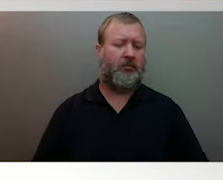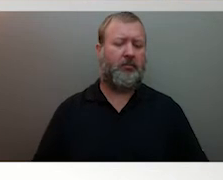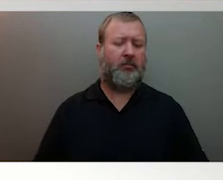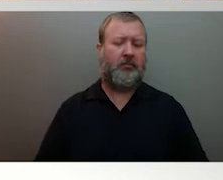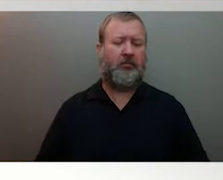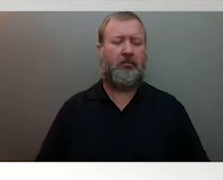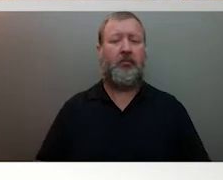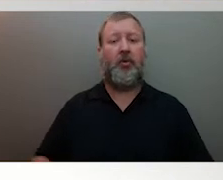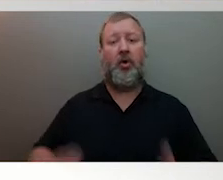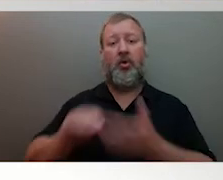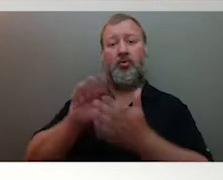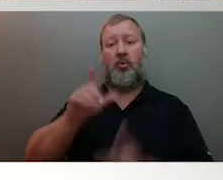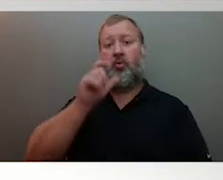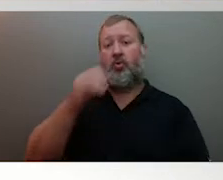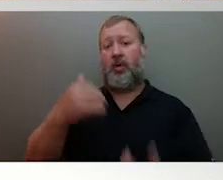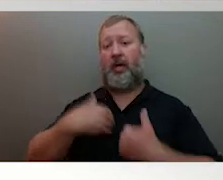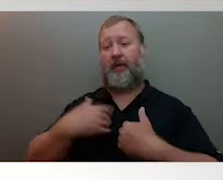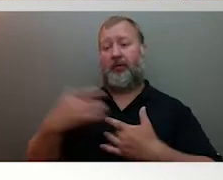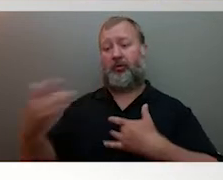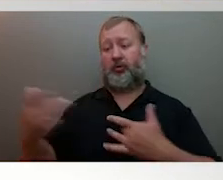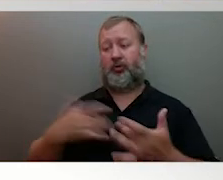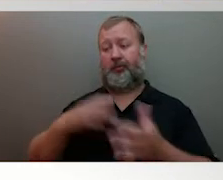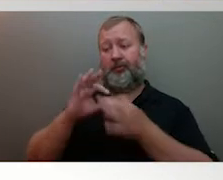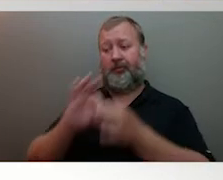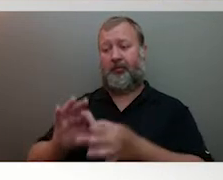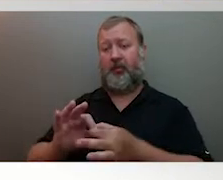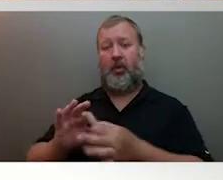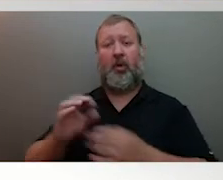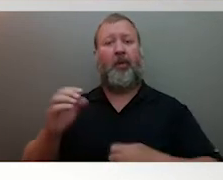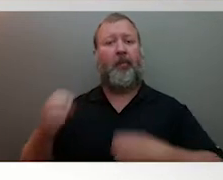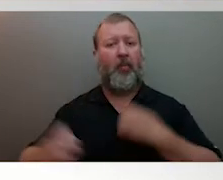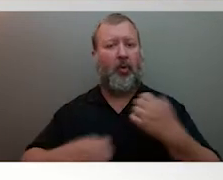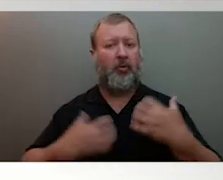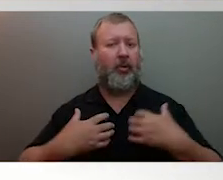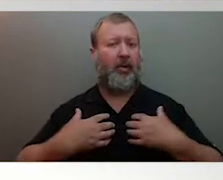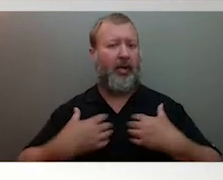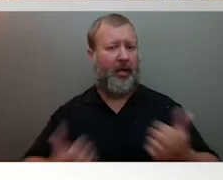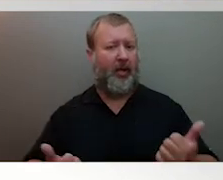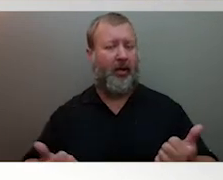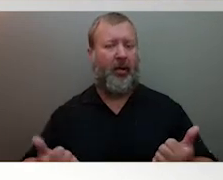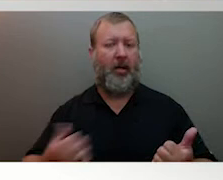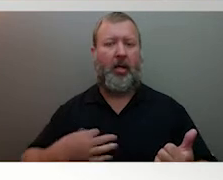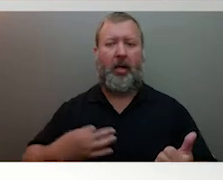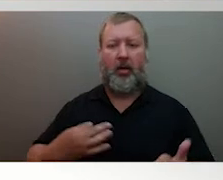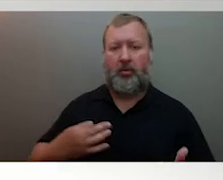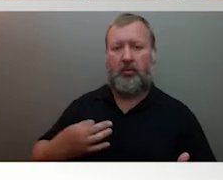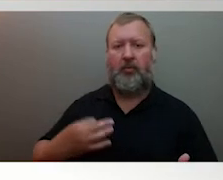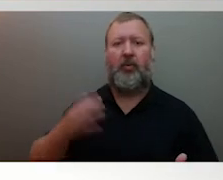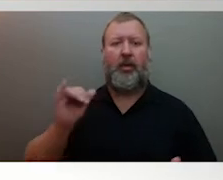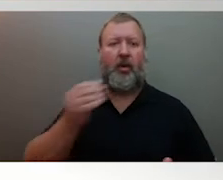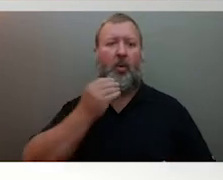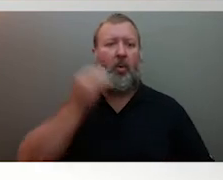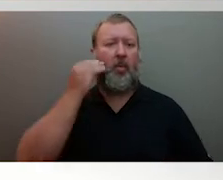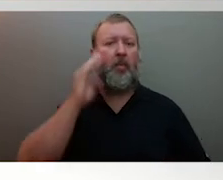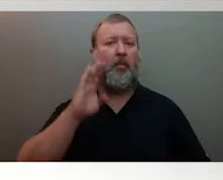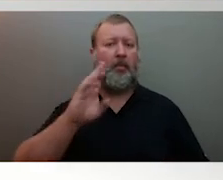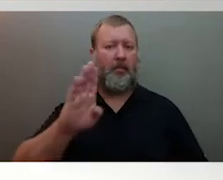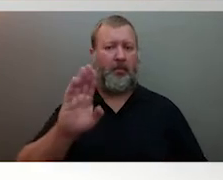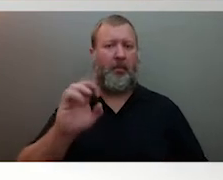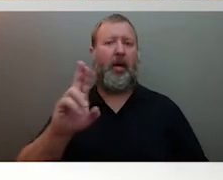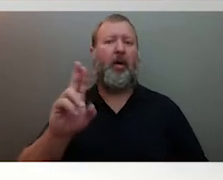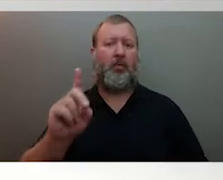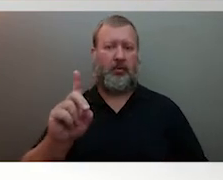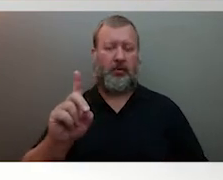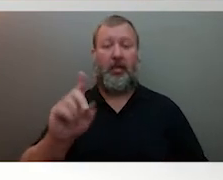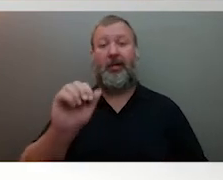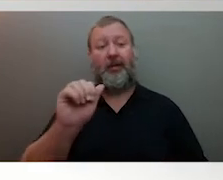Our students who have concerns related to emotional health eligible for hospital homebound.